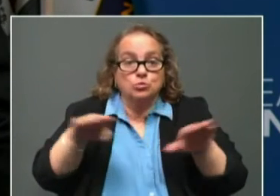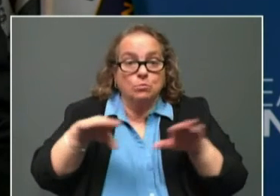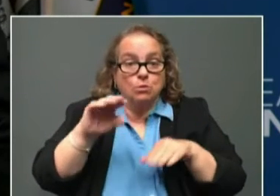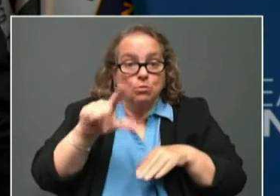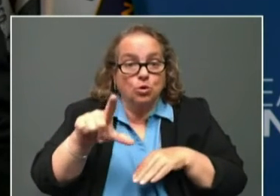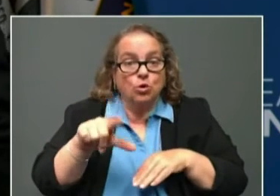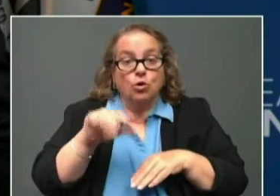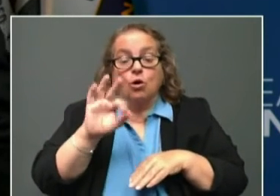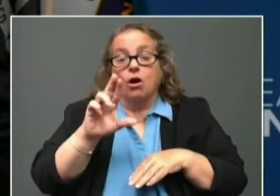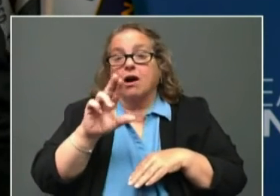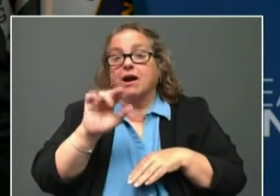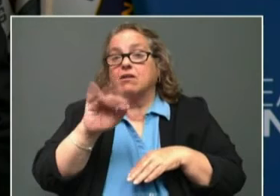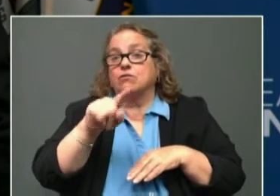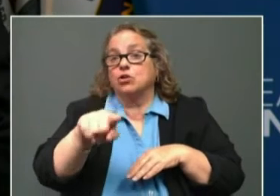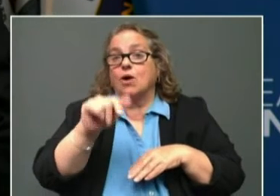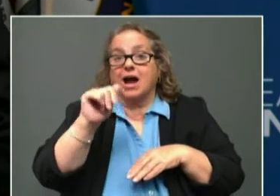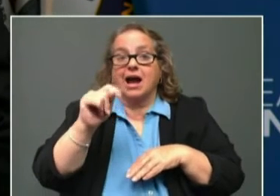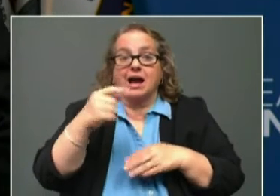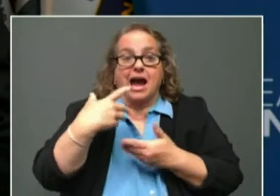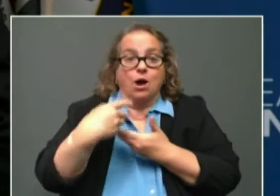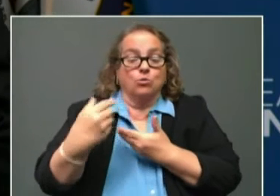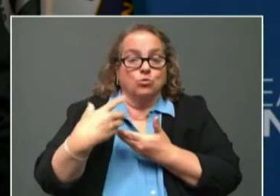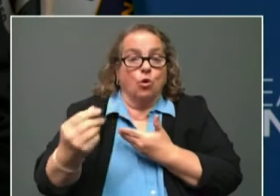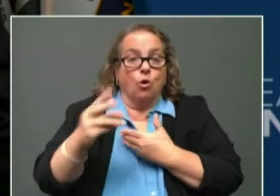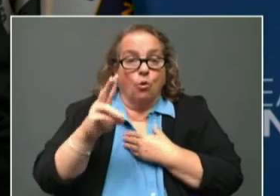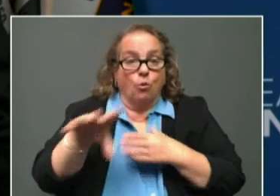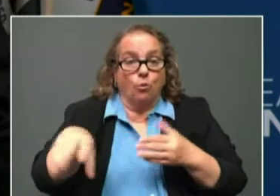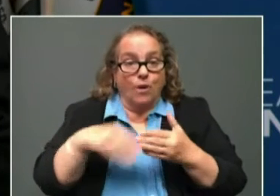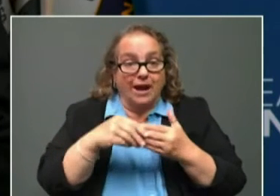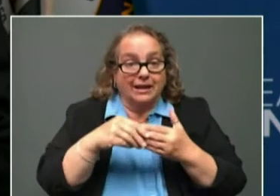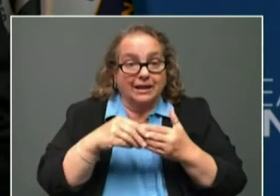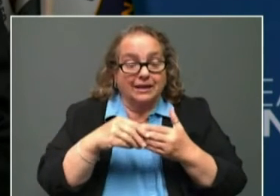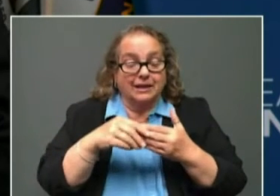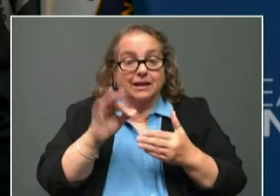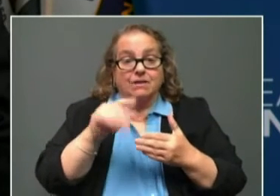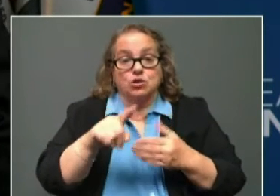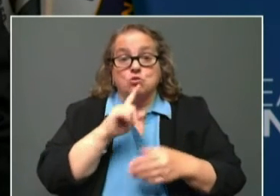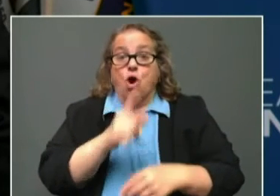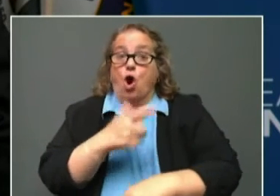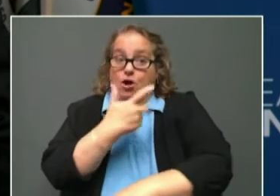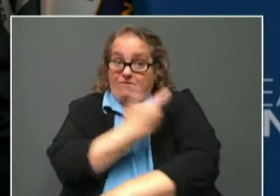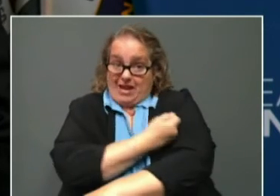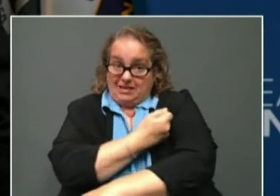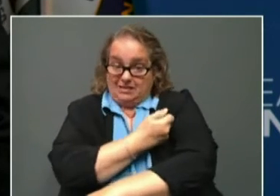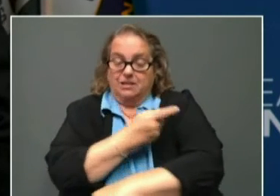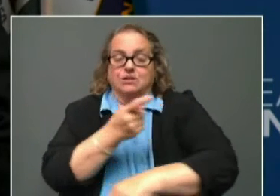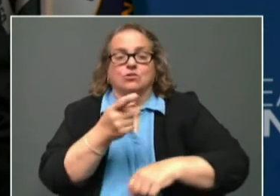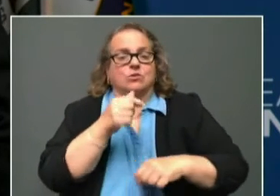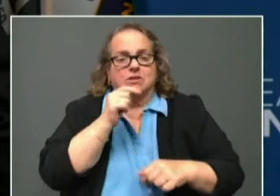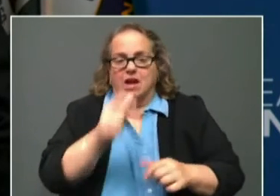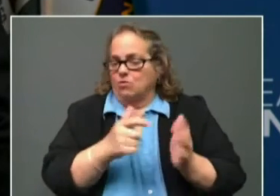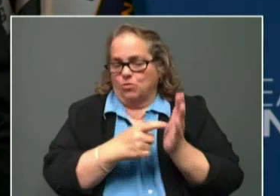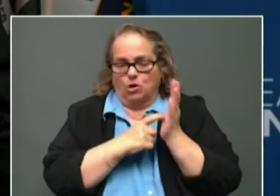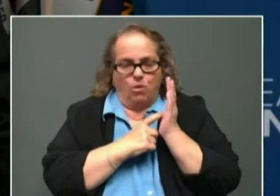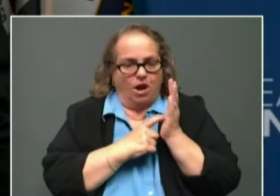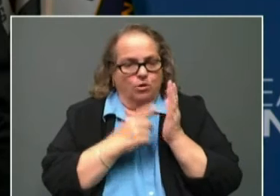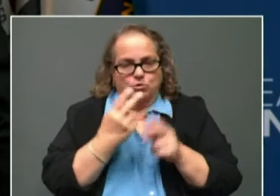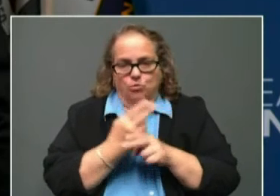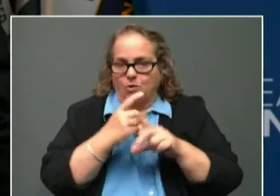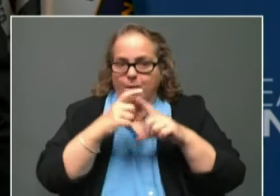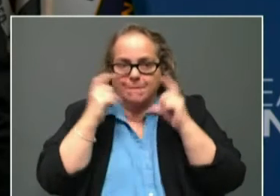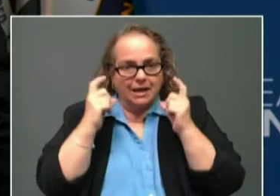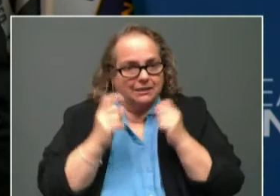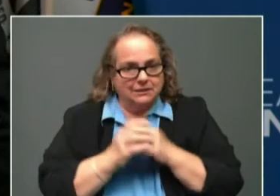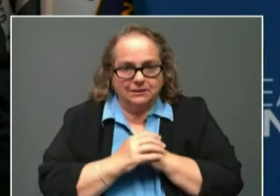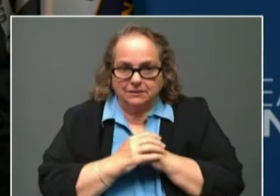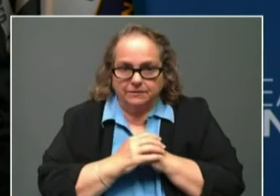at an outdoor wedding, especially if you are vaccinated, you are not required to wear a mask.